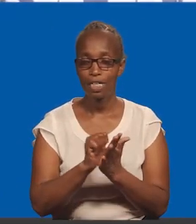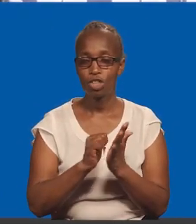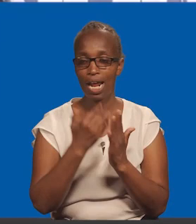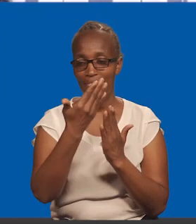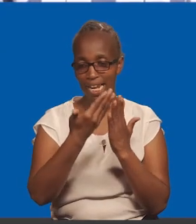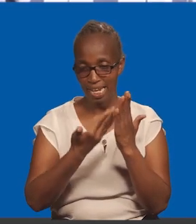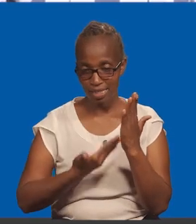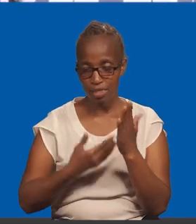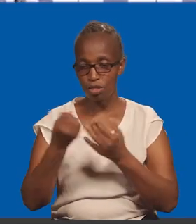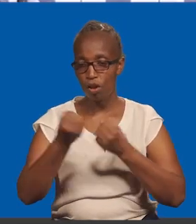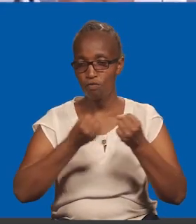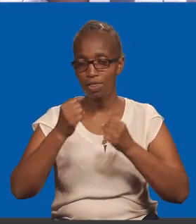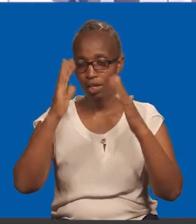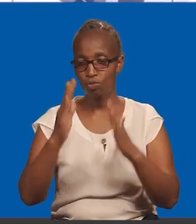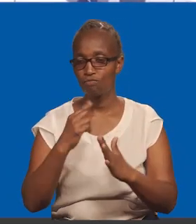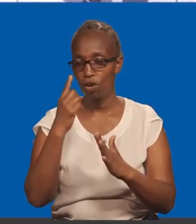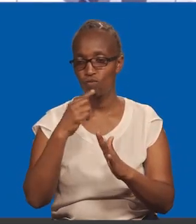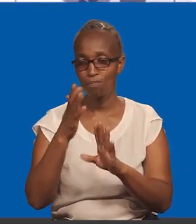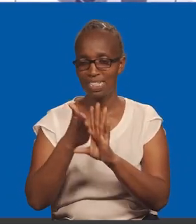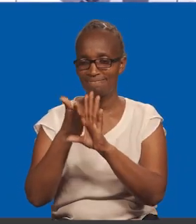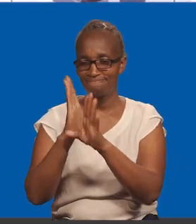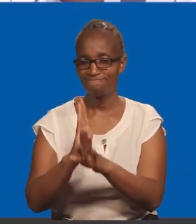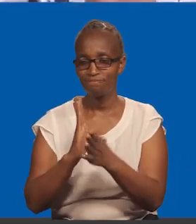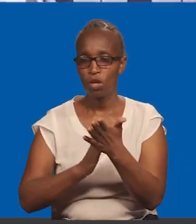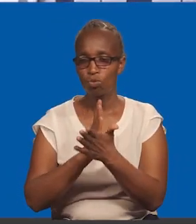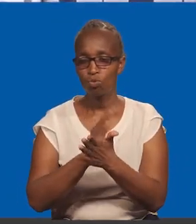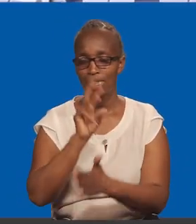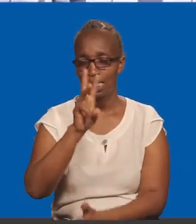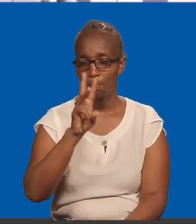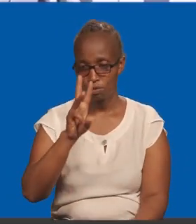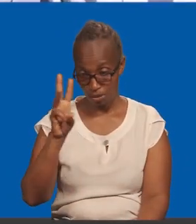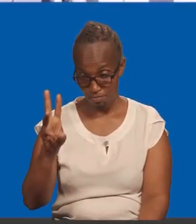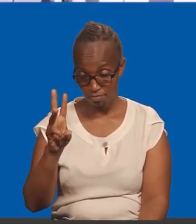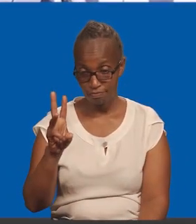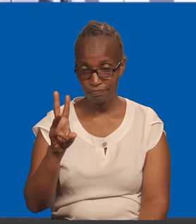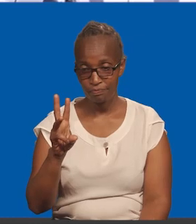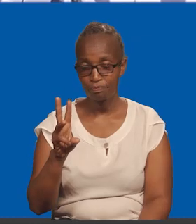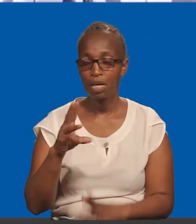publish that list of drivers who have been suspended on their website.